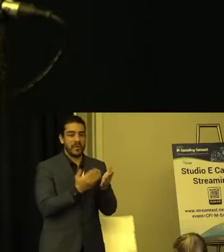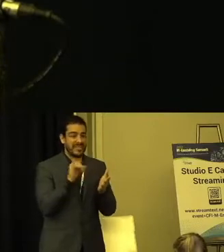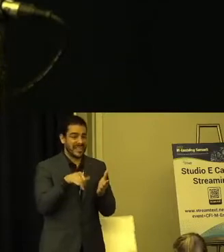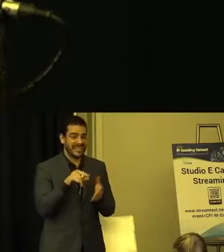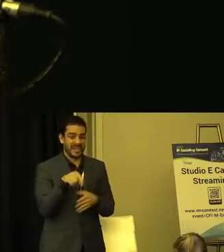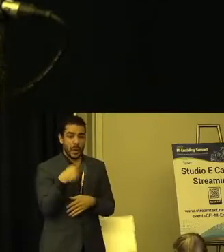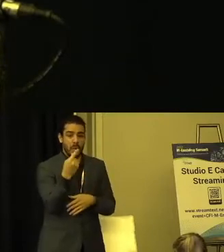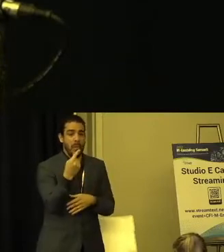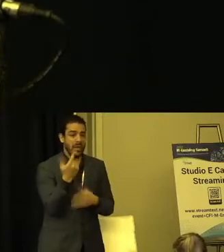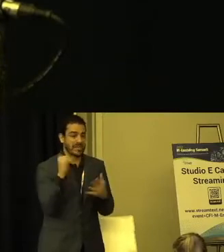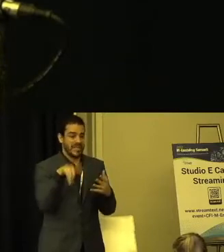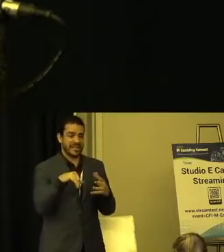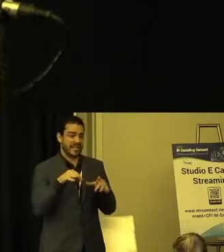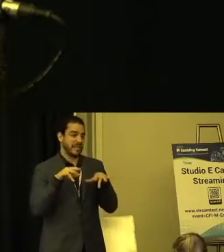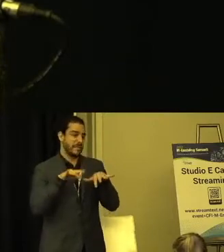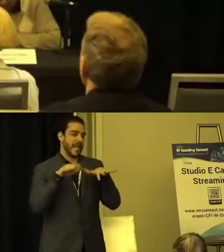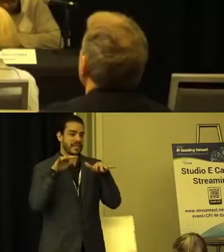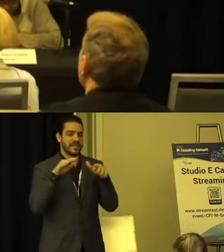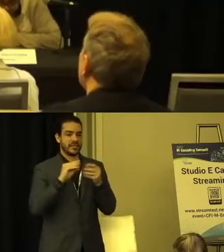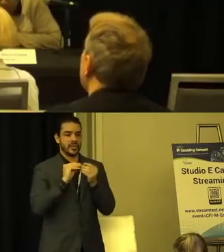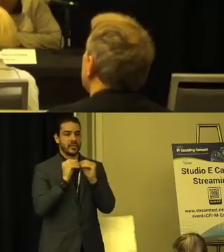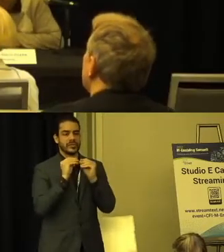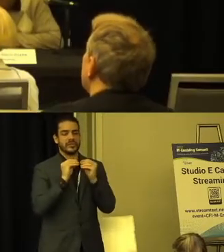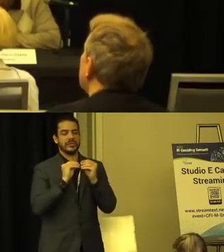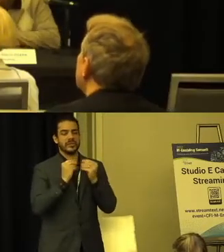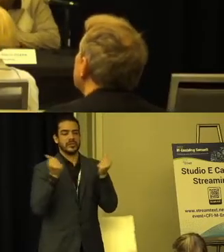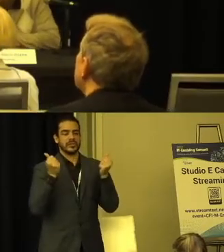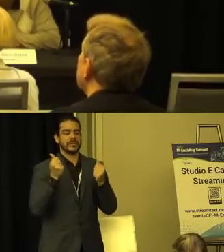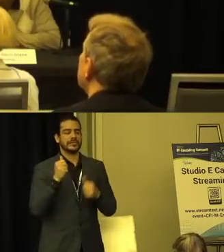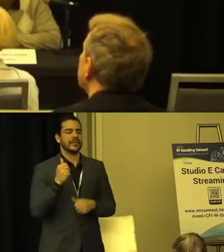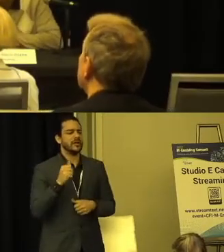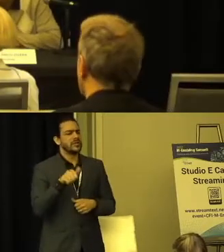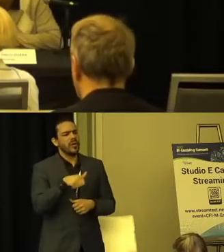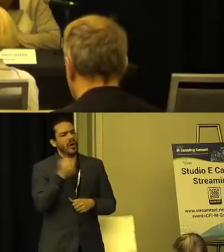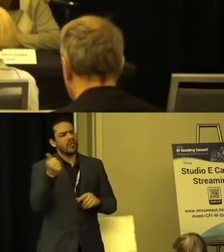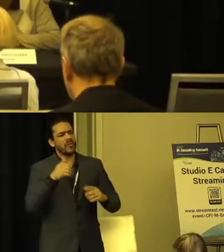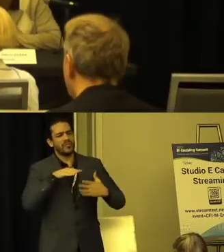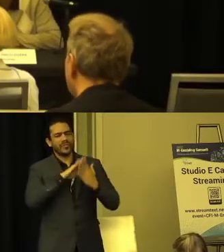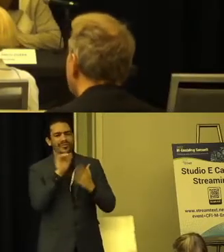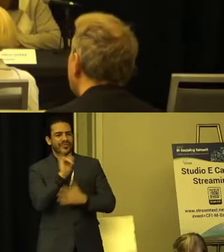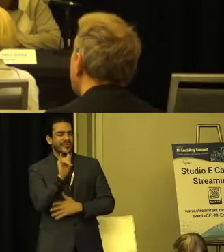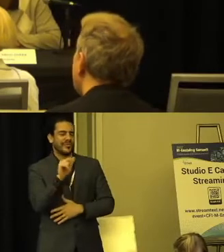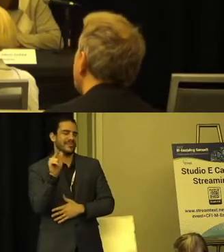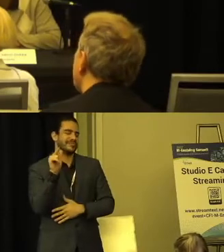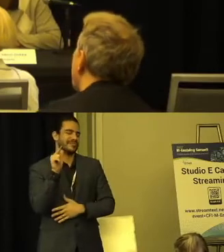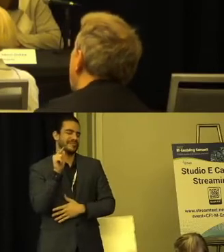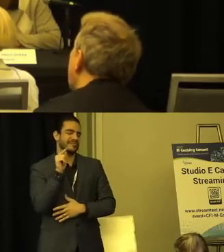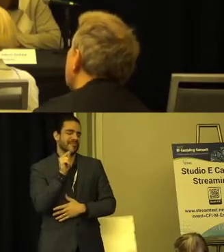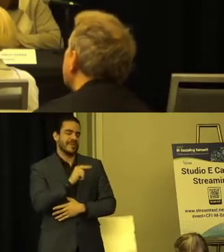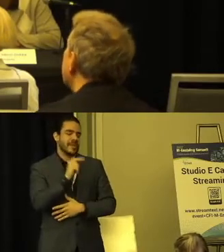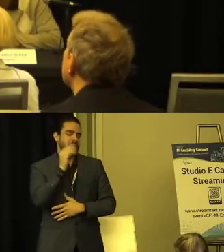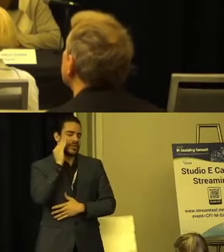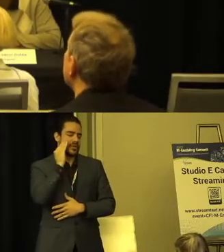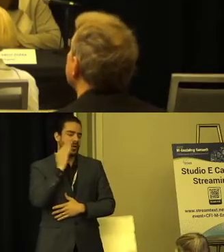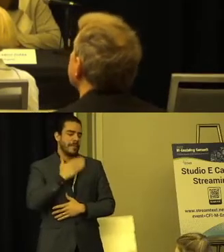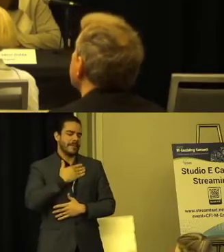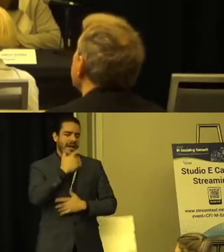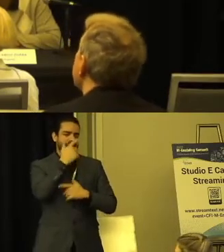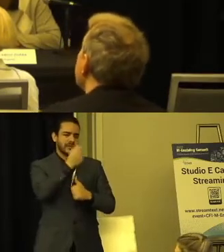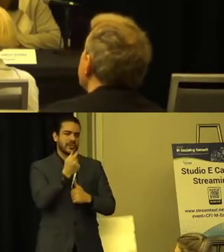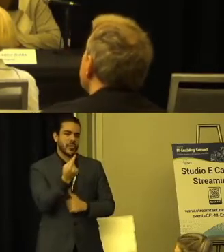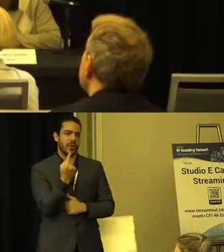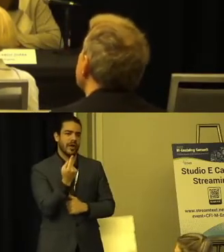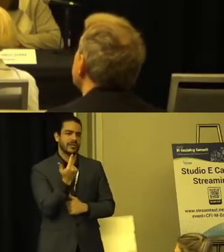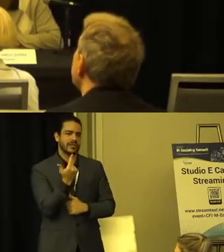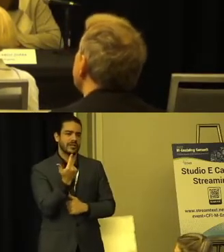magic solution? There's other approaches as well, and you know my interest in one of our, I